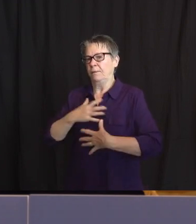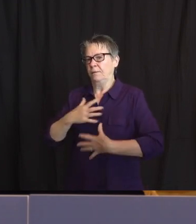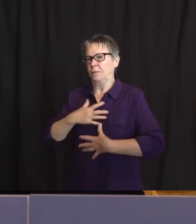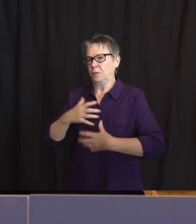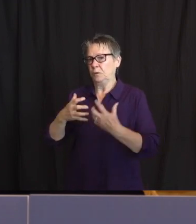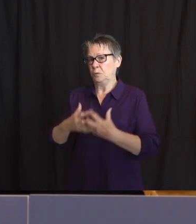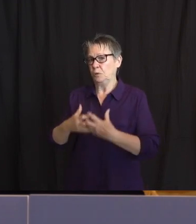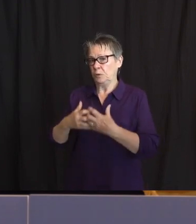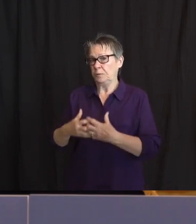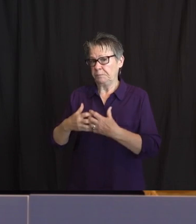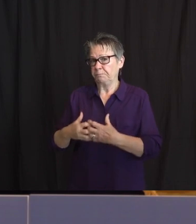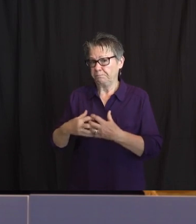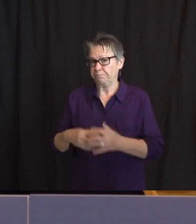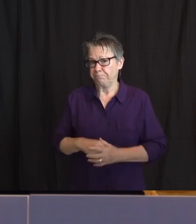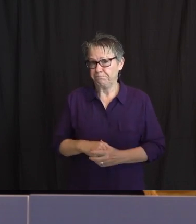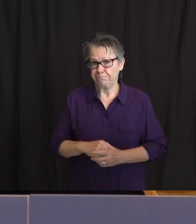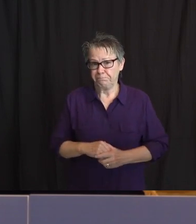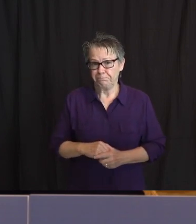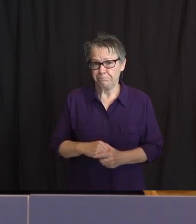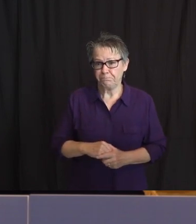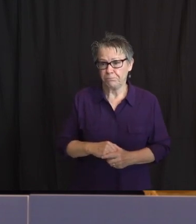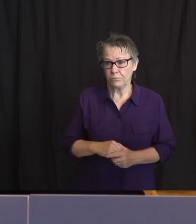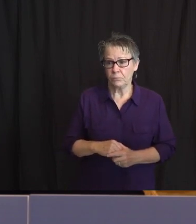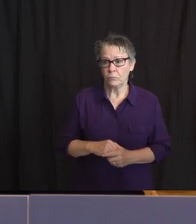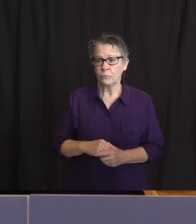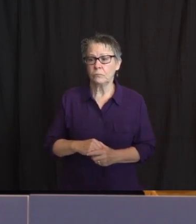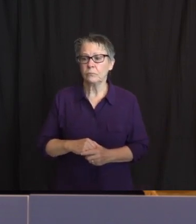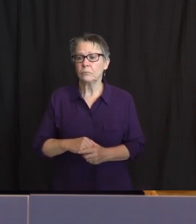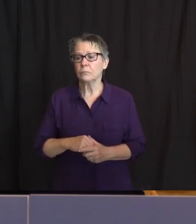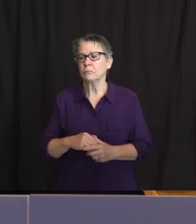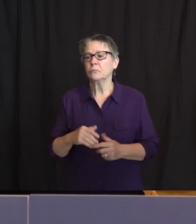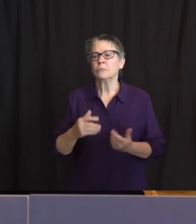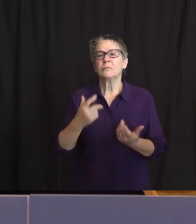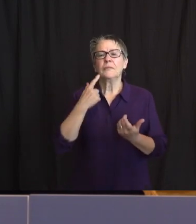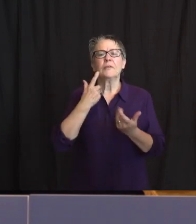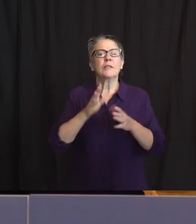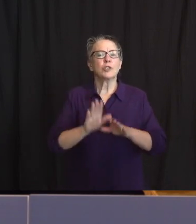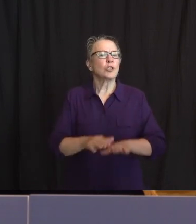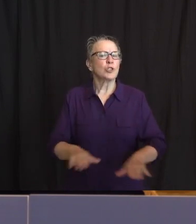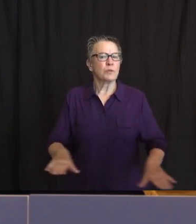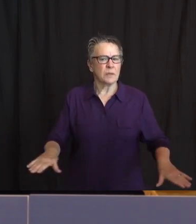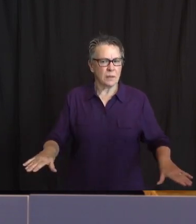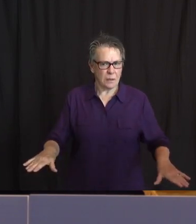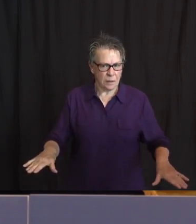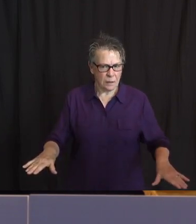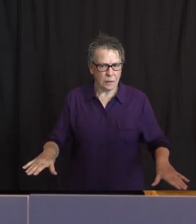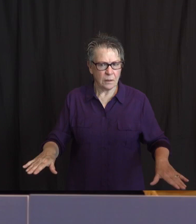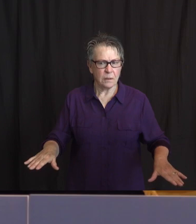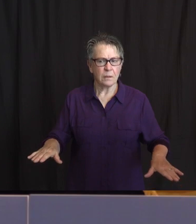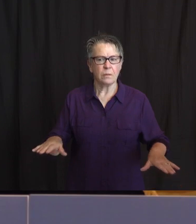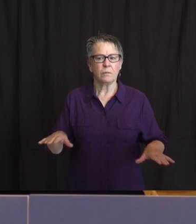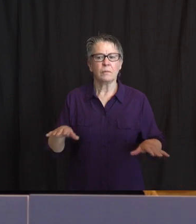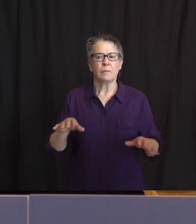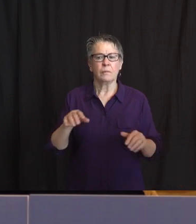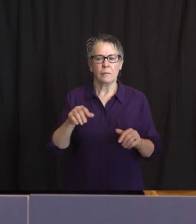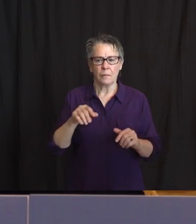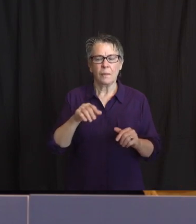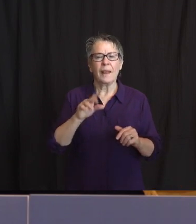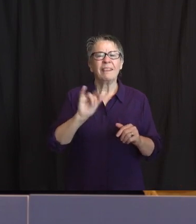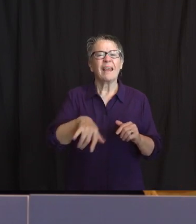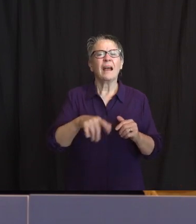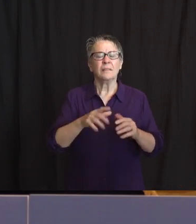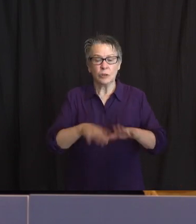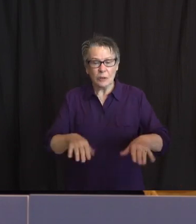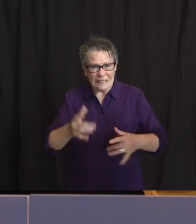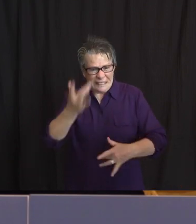since yesterday, of multi-system inflammatory syndrome in children. There are no deaths reported. The ages